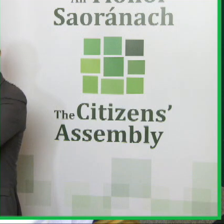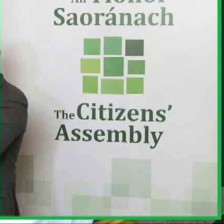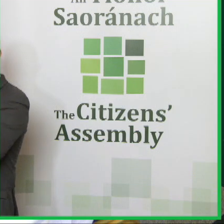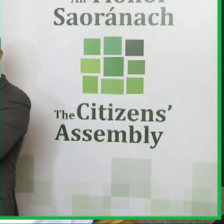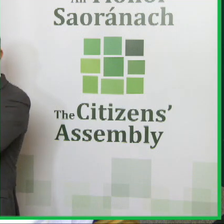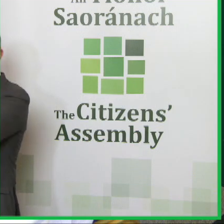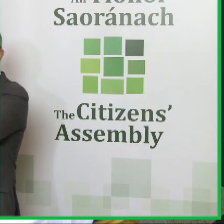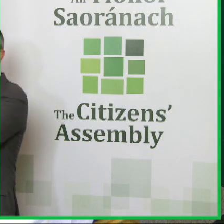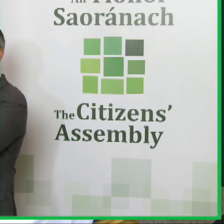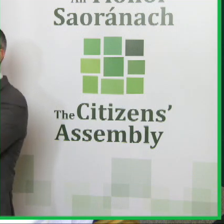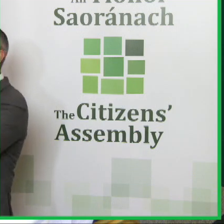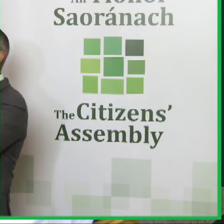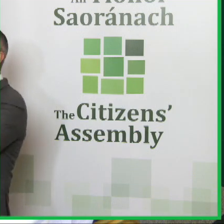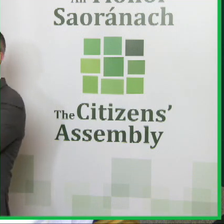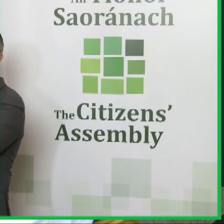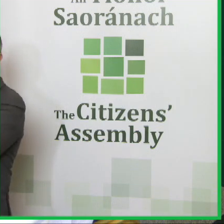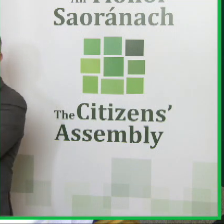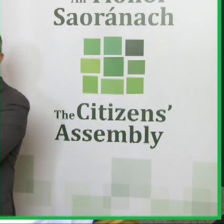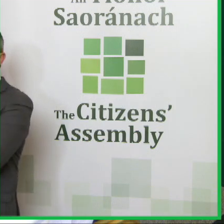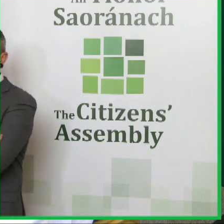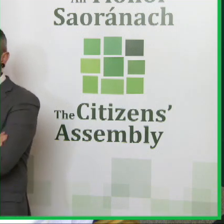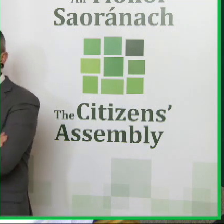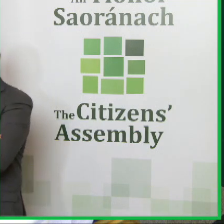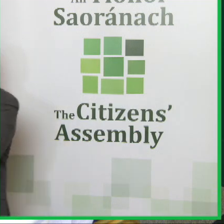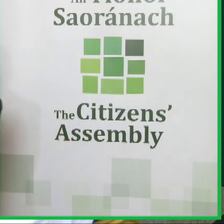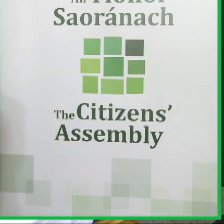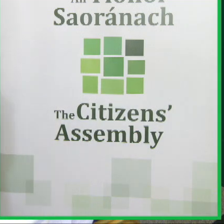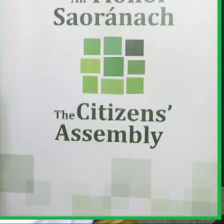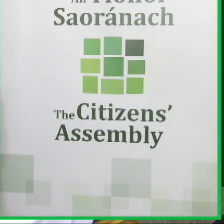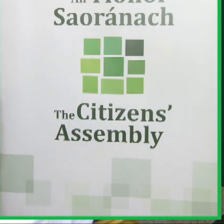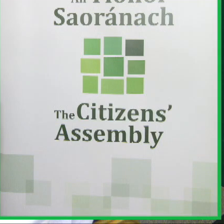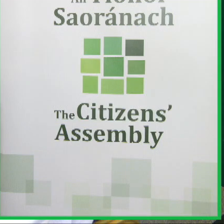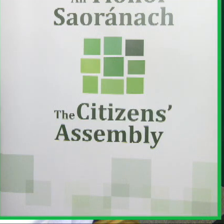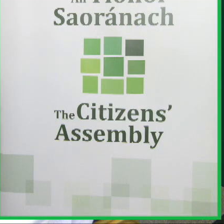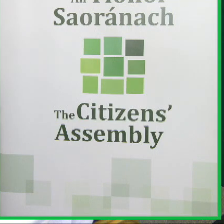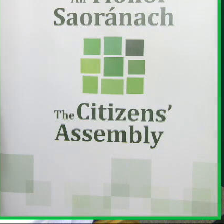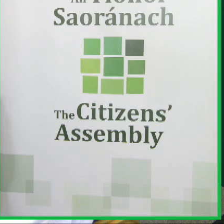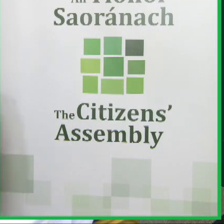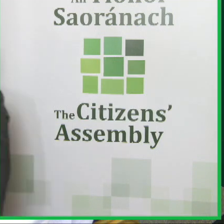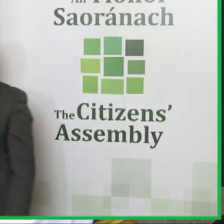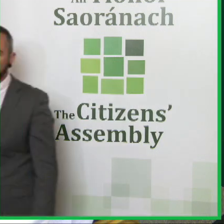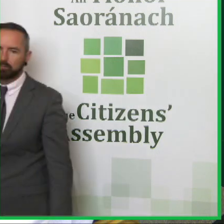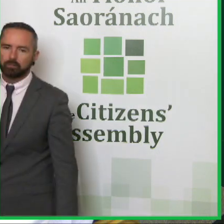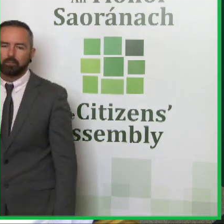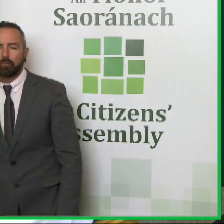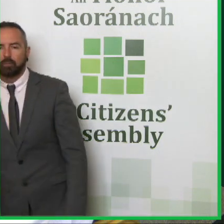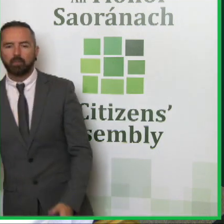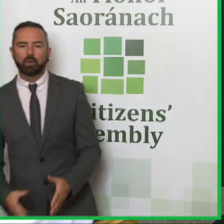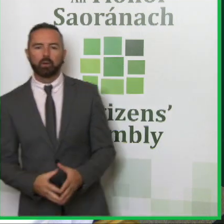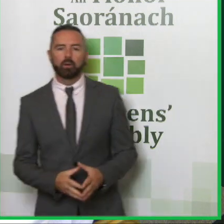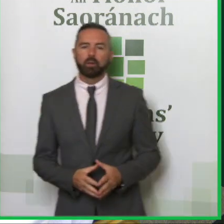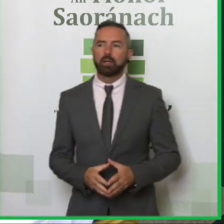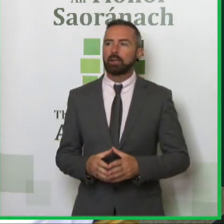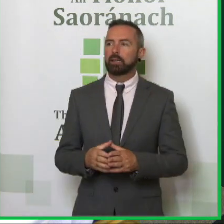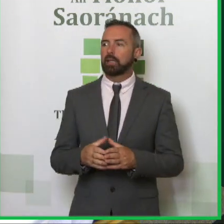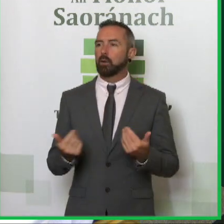No? We're okay? Okay, we're going to formally close ballot